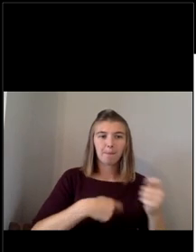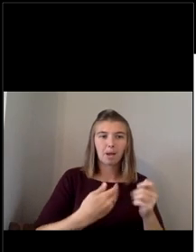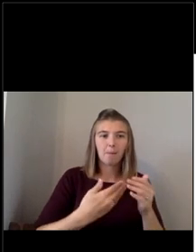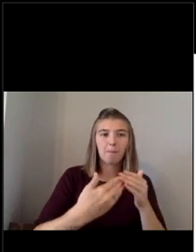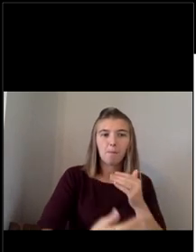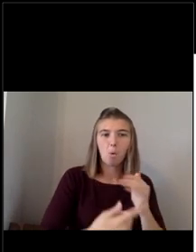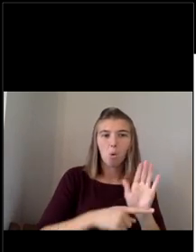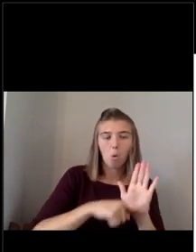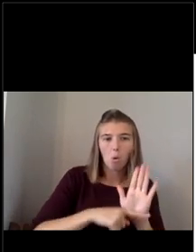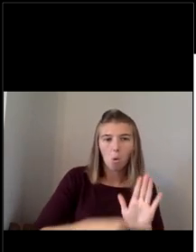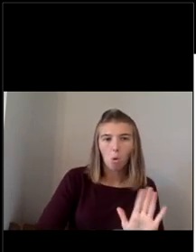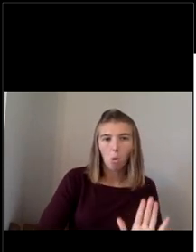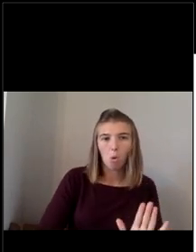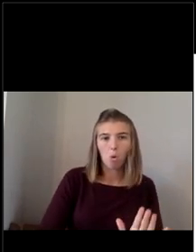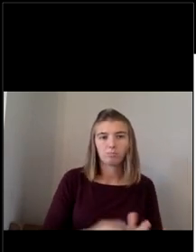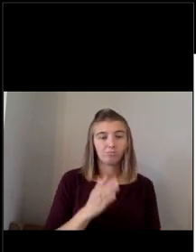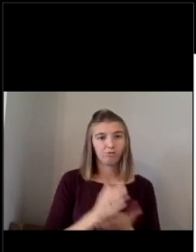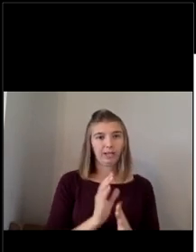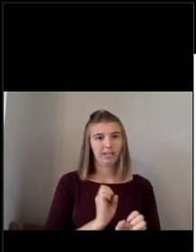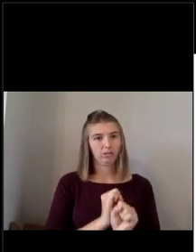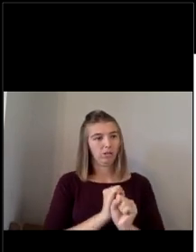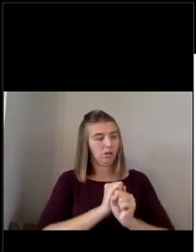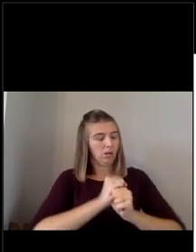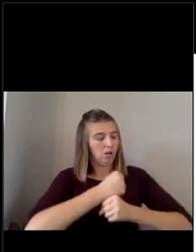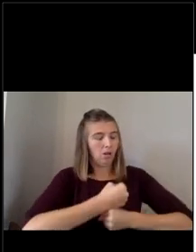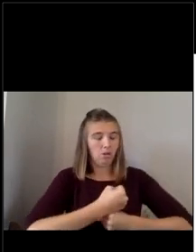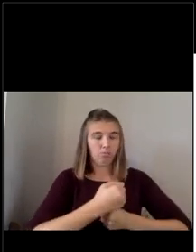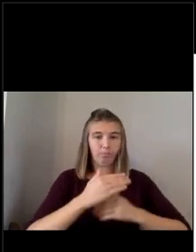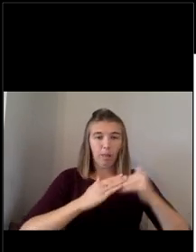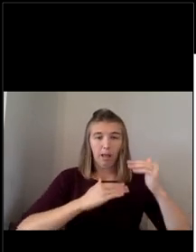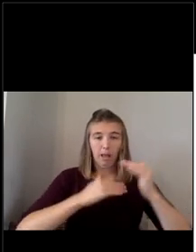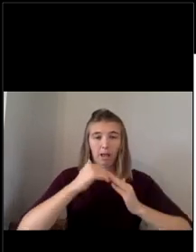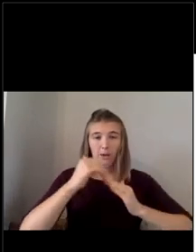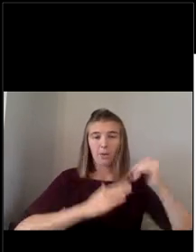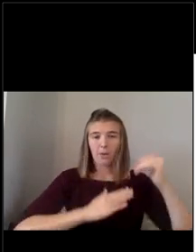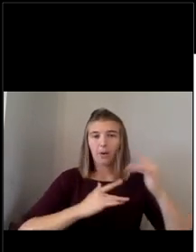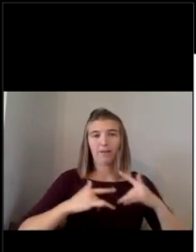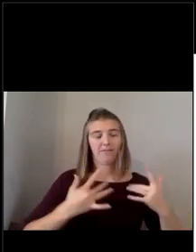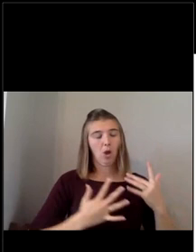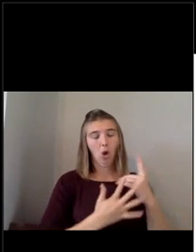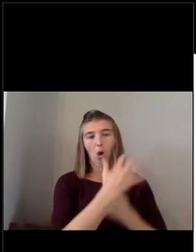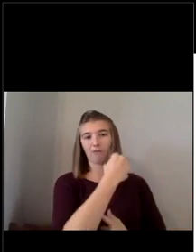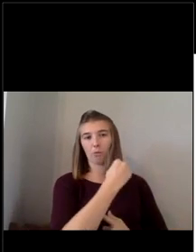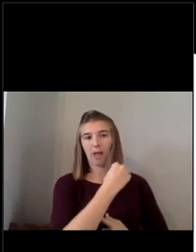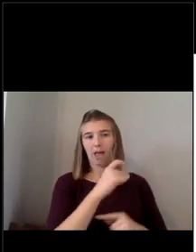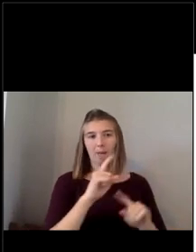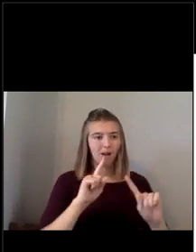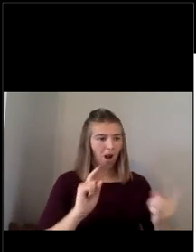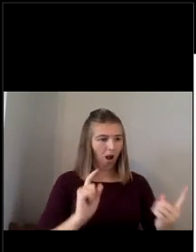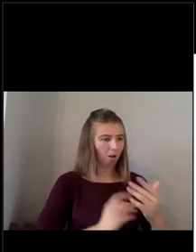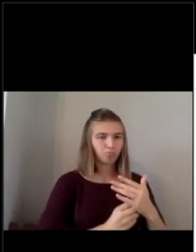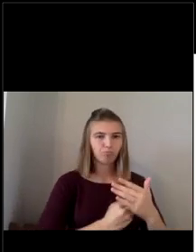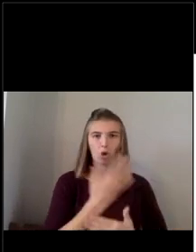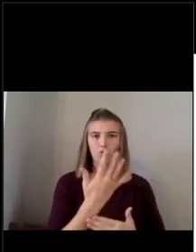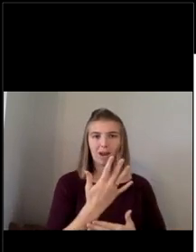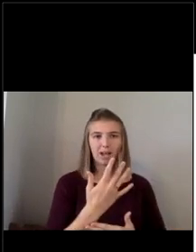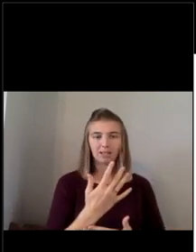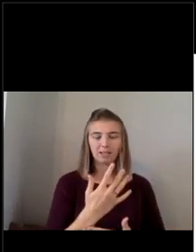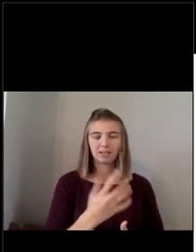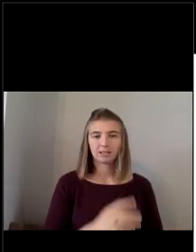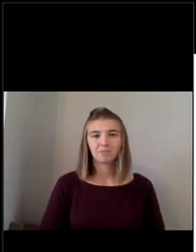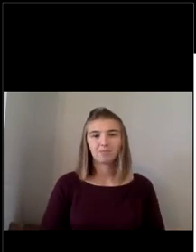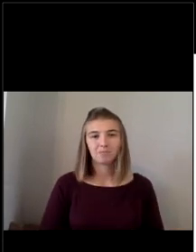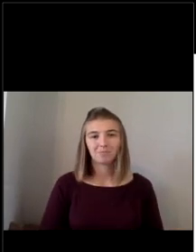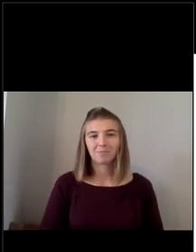levels of stress that we feel. We feel overwhelmed by our perceived lack of progress. What we typically fail